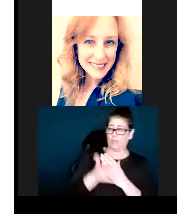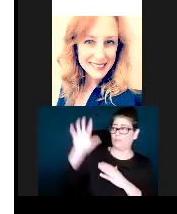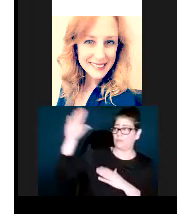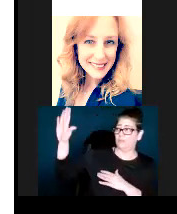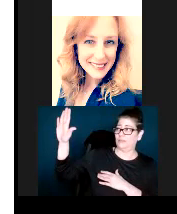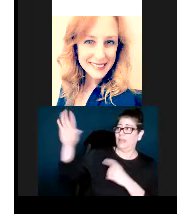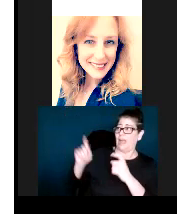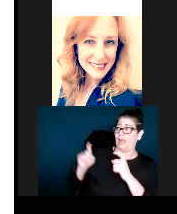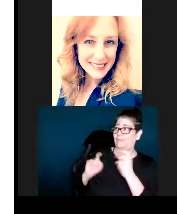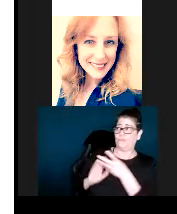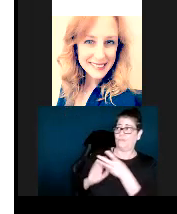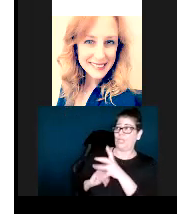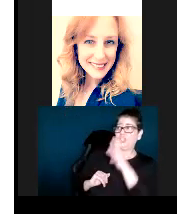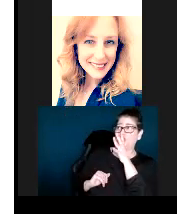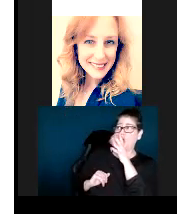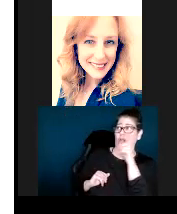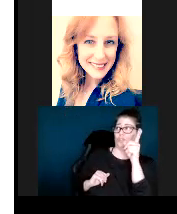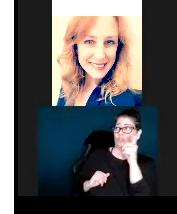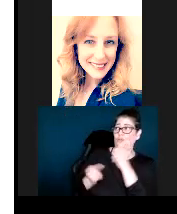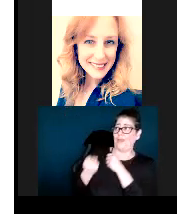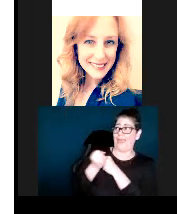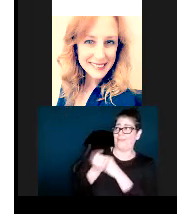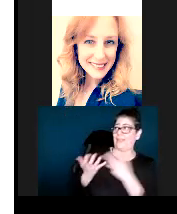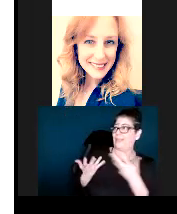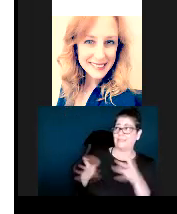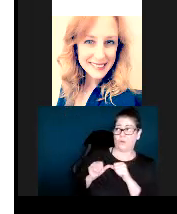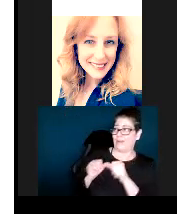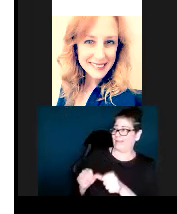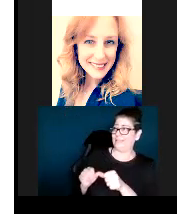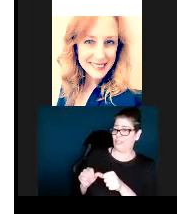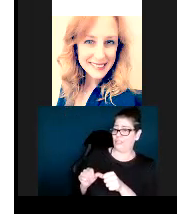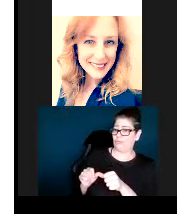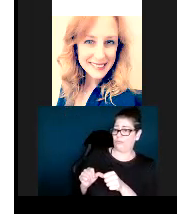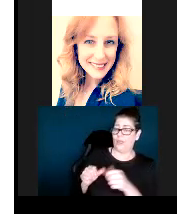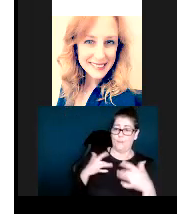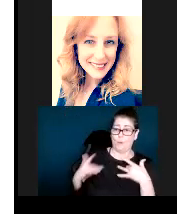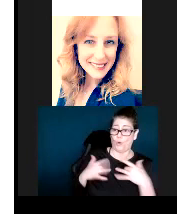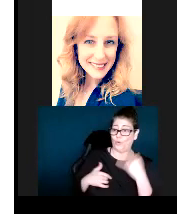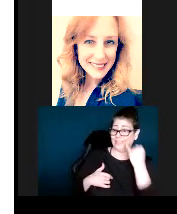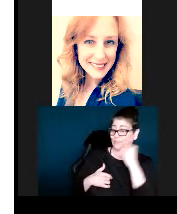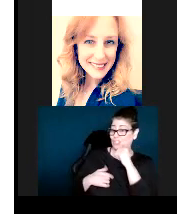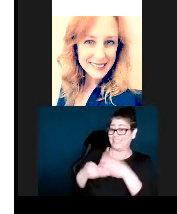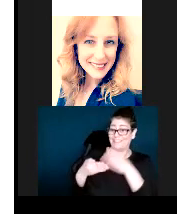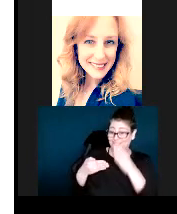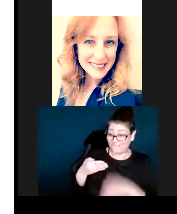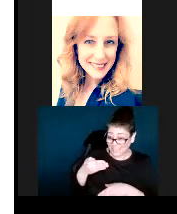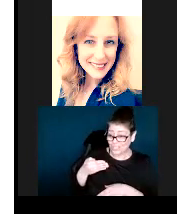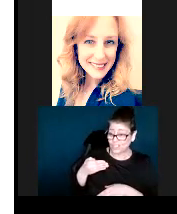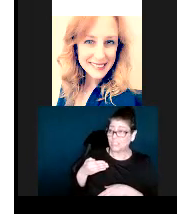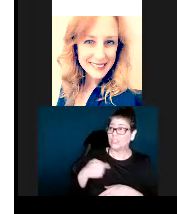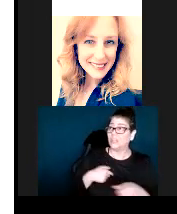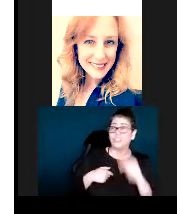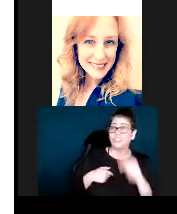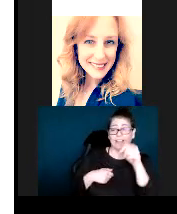few minutes to speak with you, as she does not want to continue the exam, but worries that if she does not complete the exam, she may not have